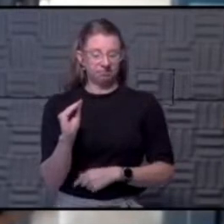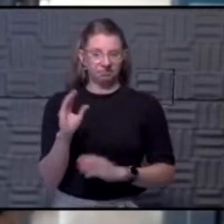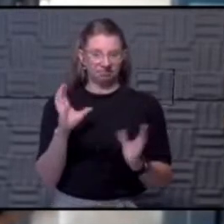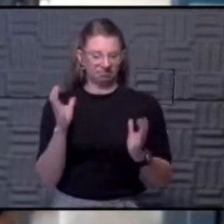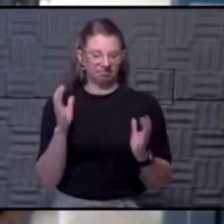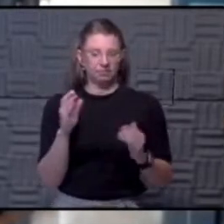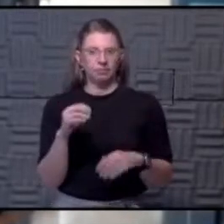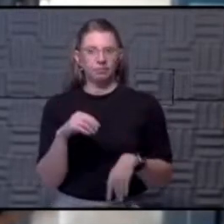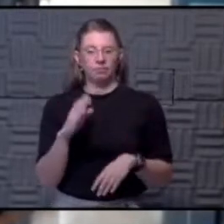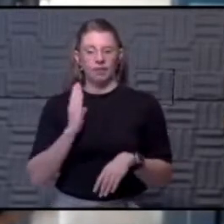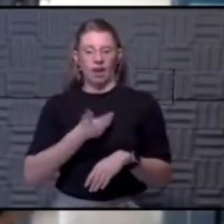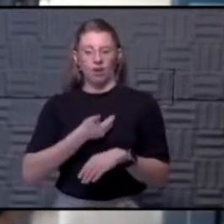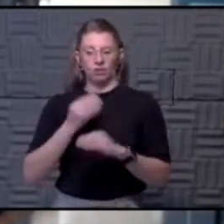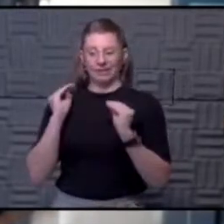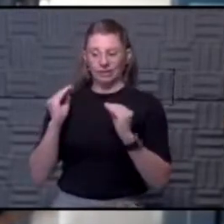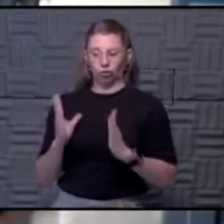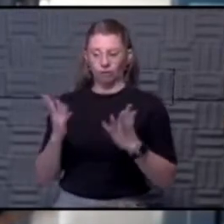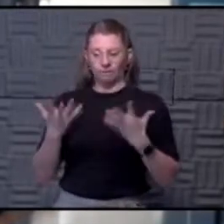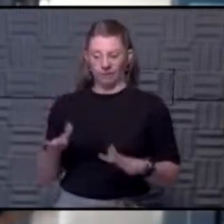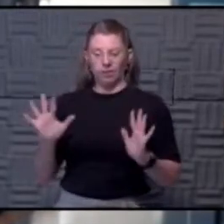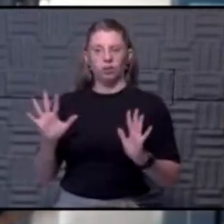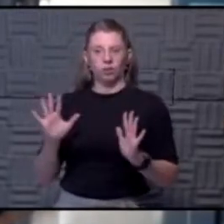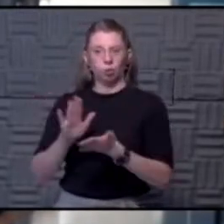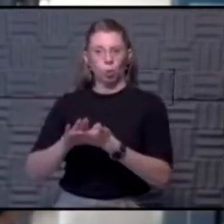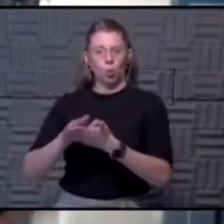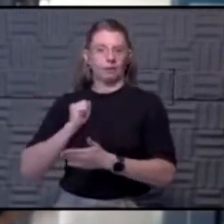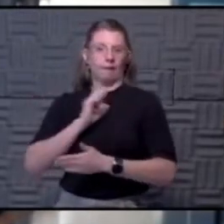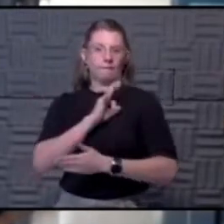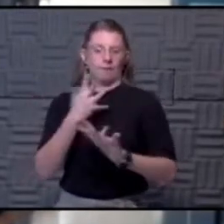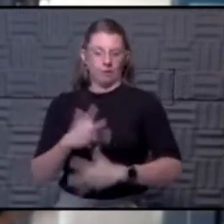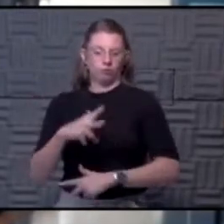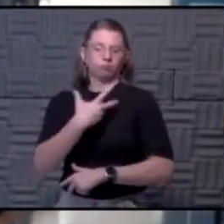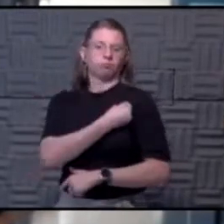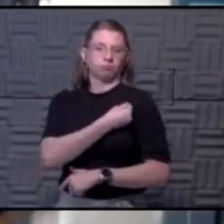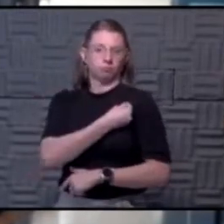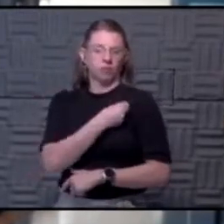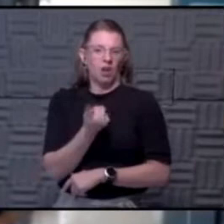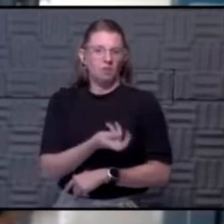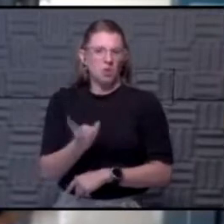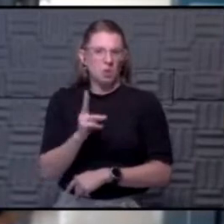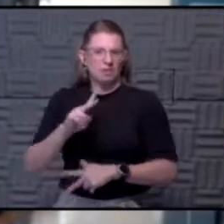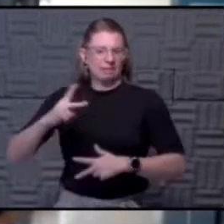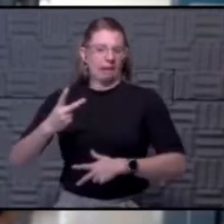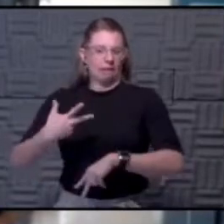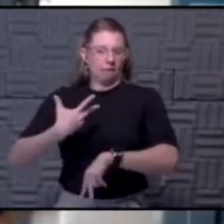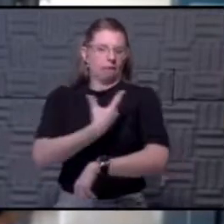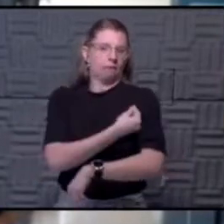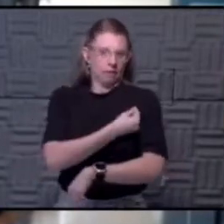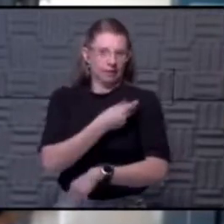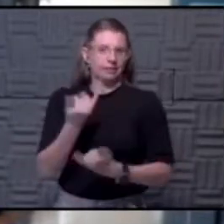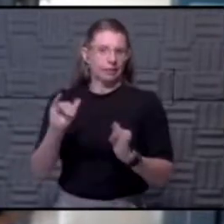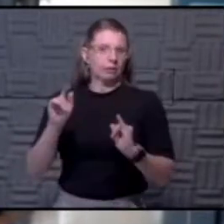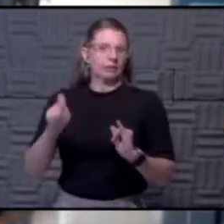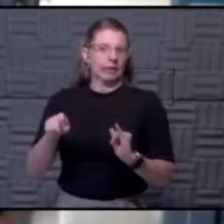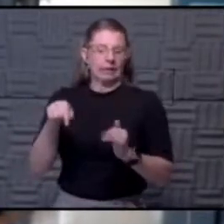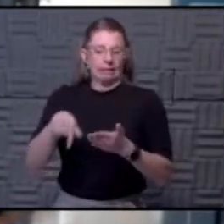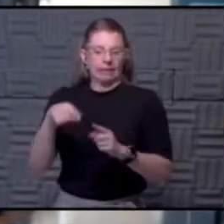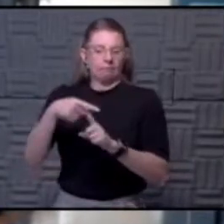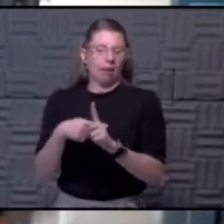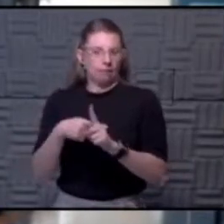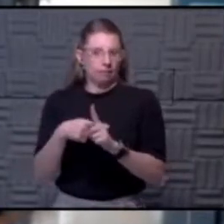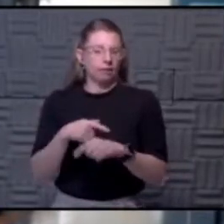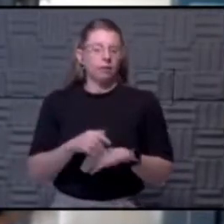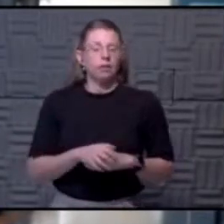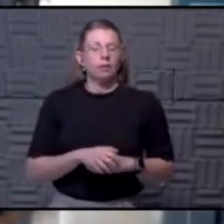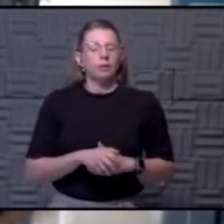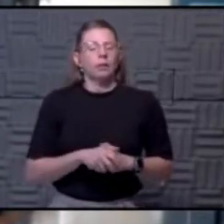our teachers and school staff for the most part. There's a few second doses that need to go into people yet this month.